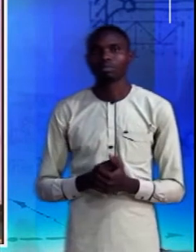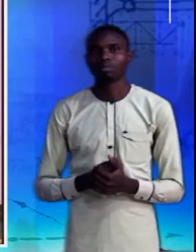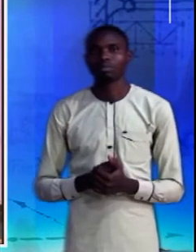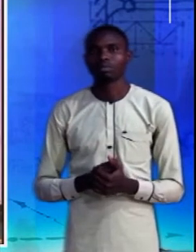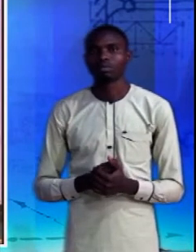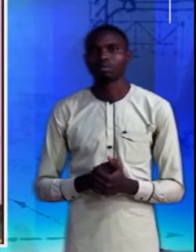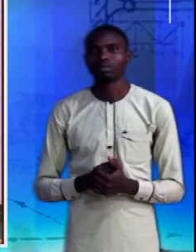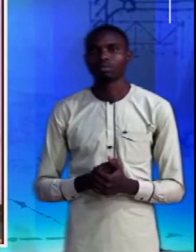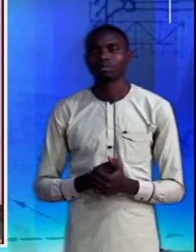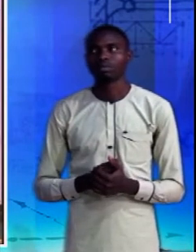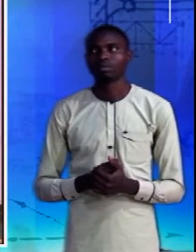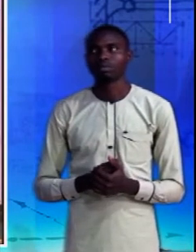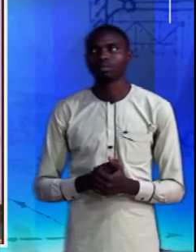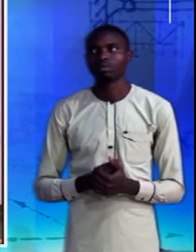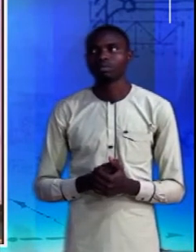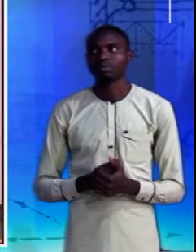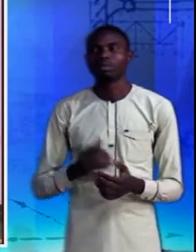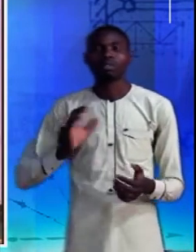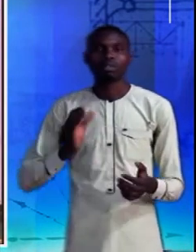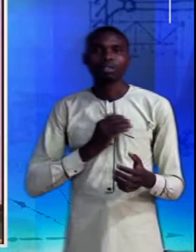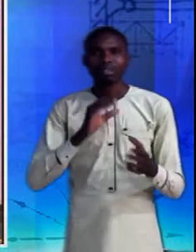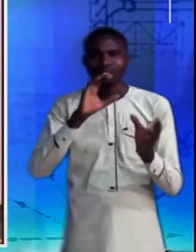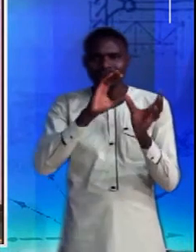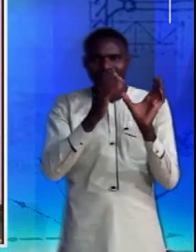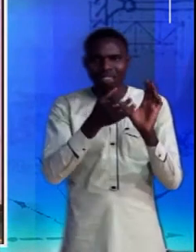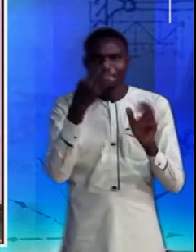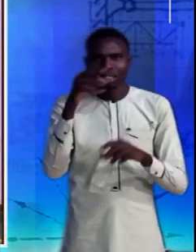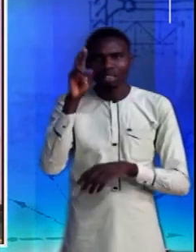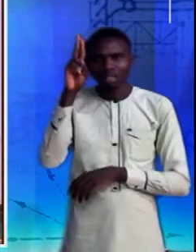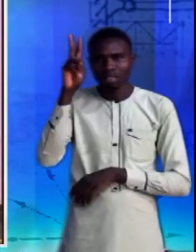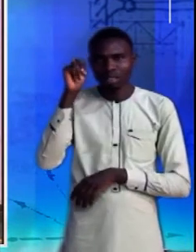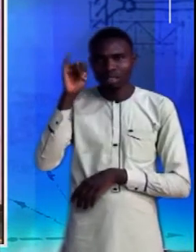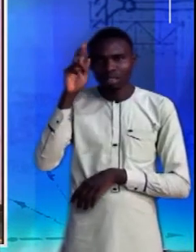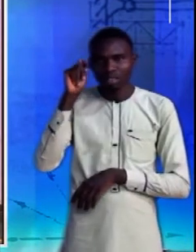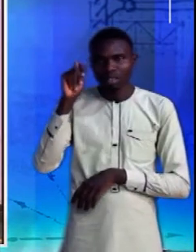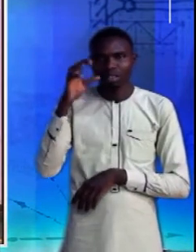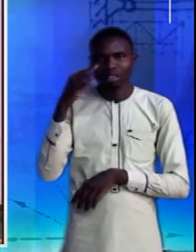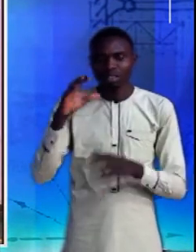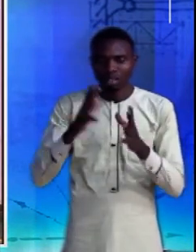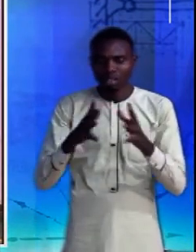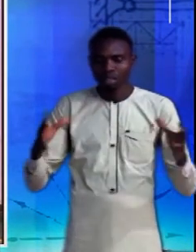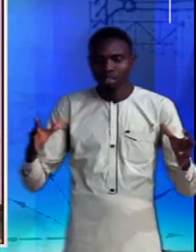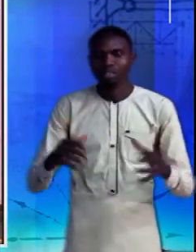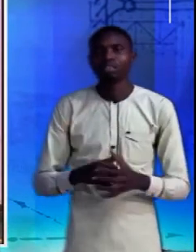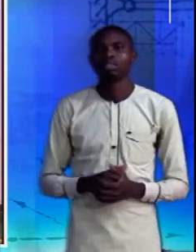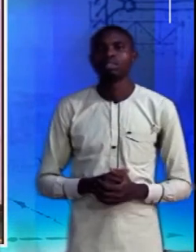kilometer to meter, millimeter to meter, centimeter to meter, and any class to meter to any class.